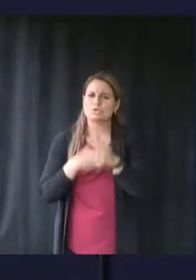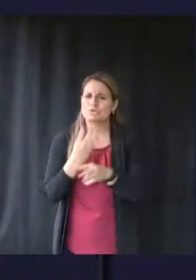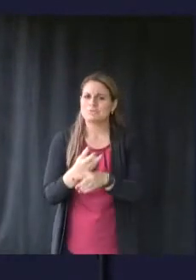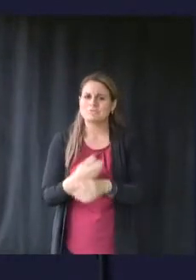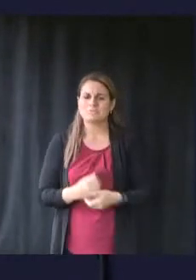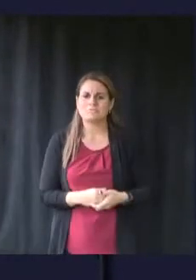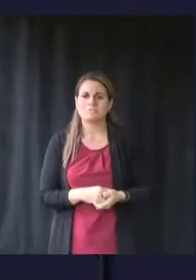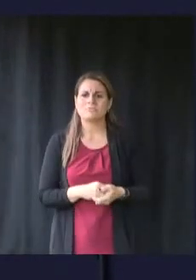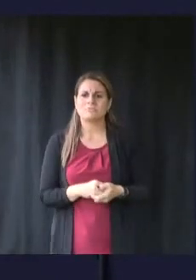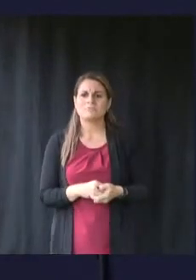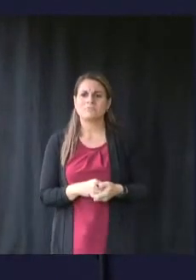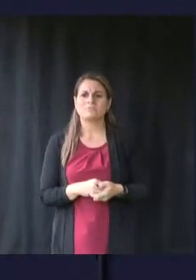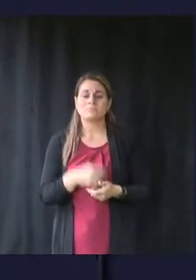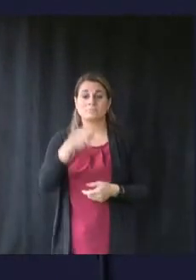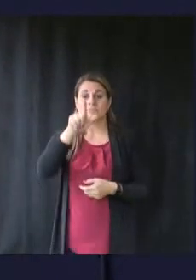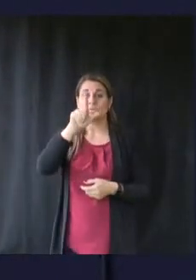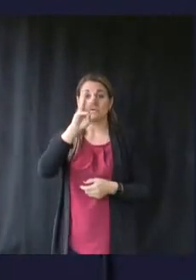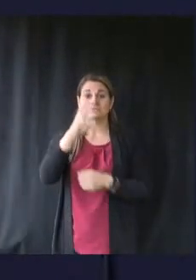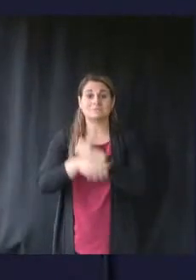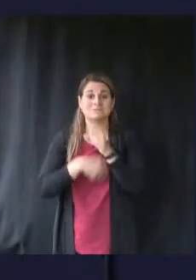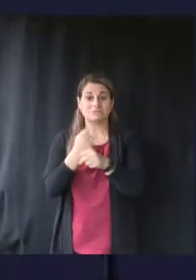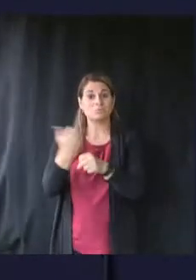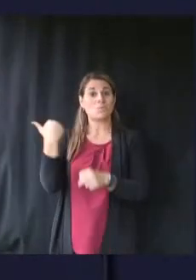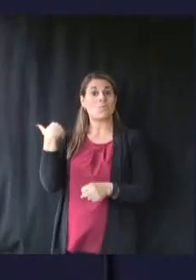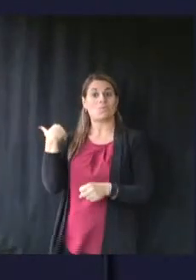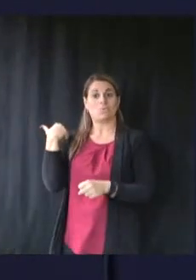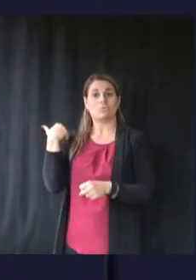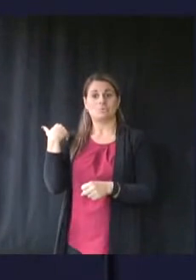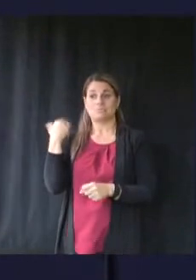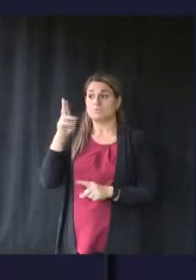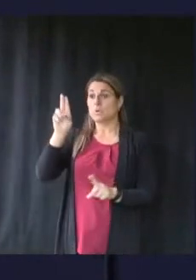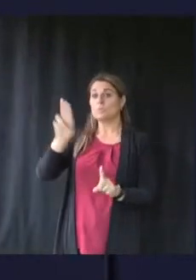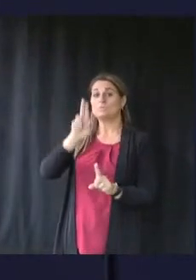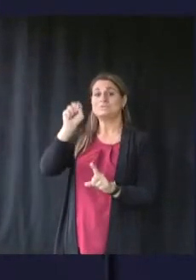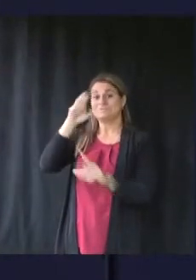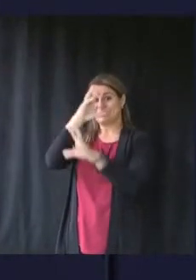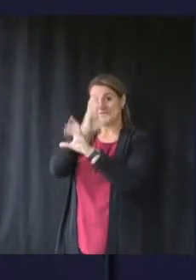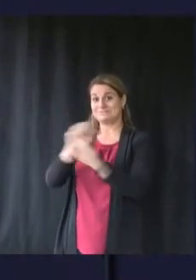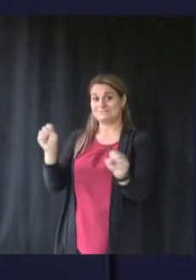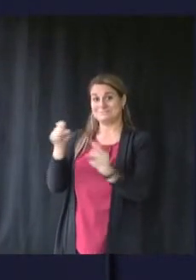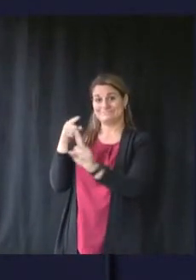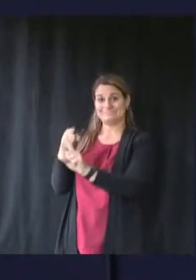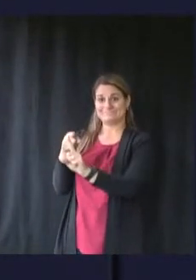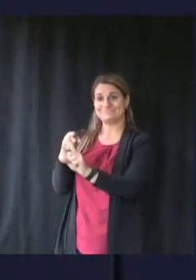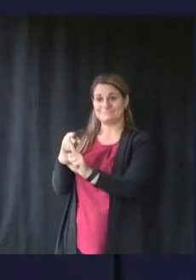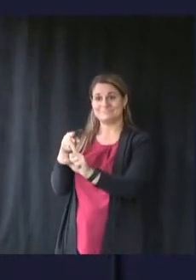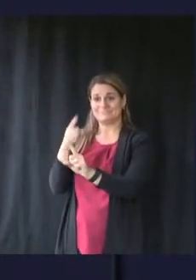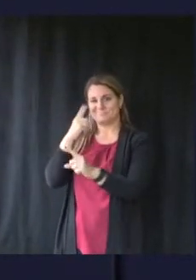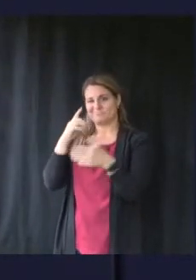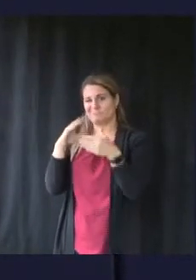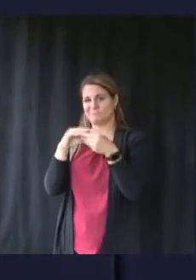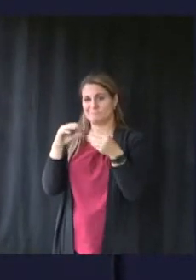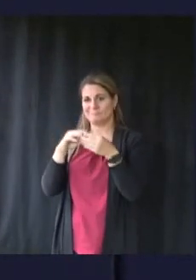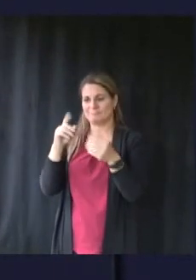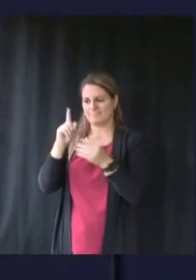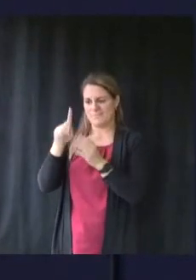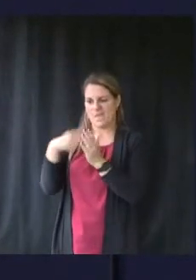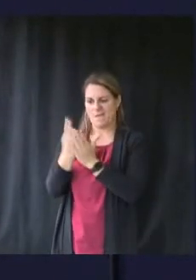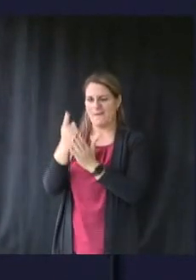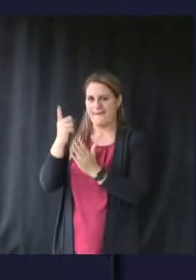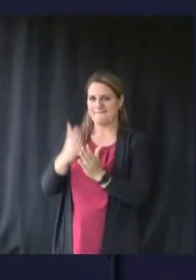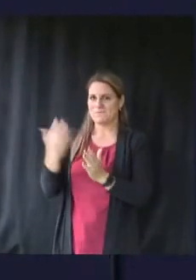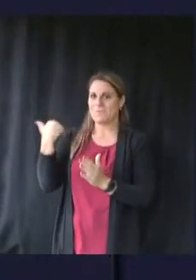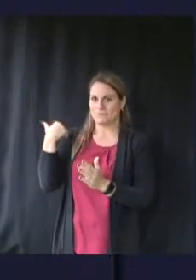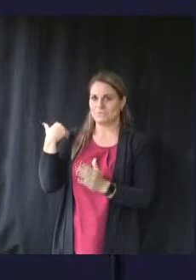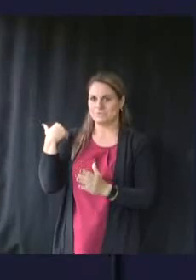States Senator, United States President, who I just spoke to, Chris, literally an hour and a half ago, Bill Clinton, he sends